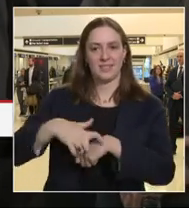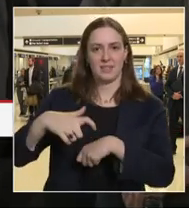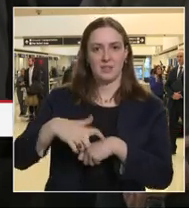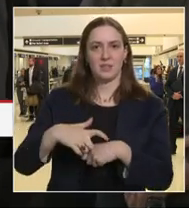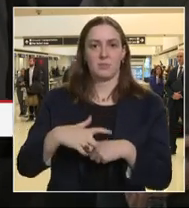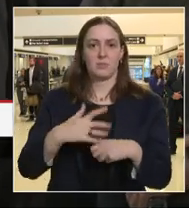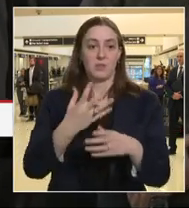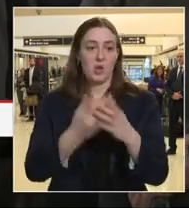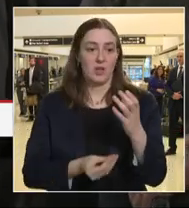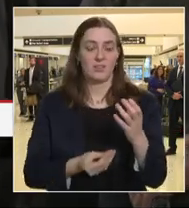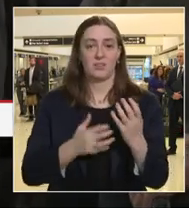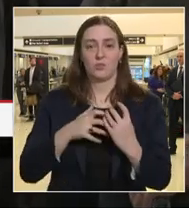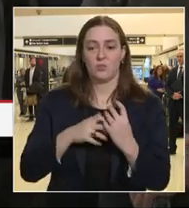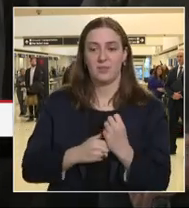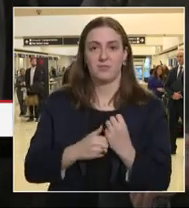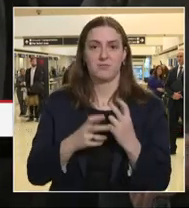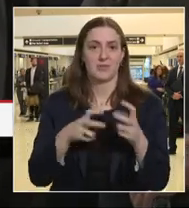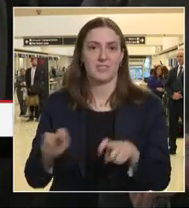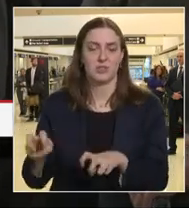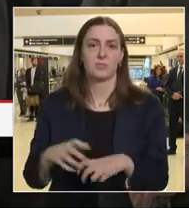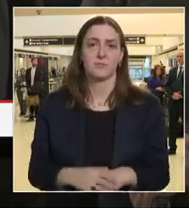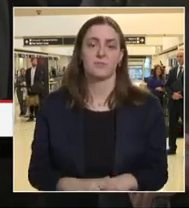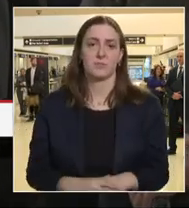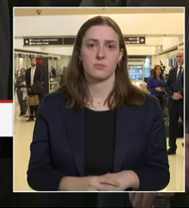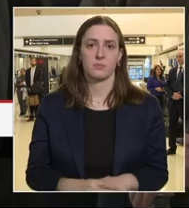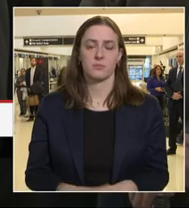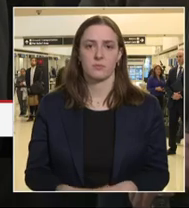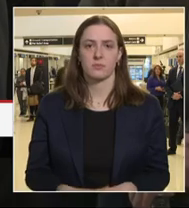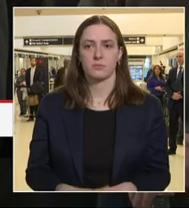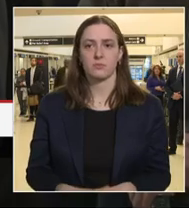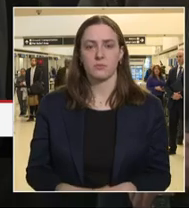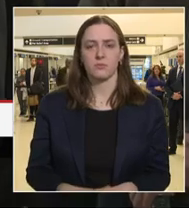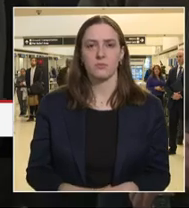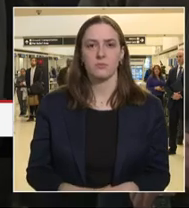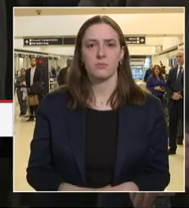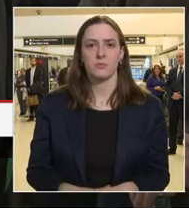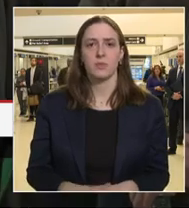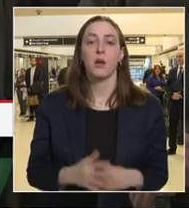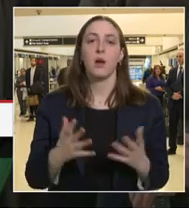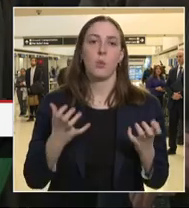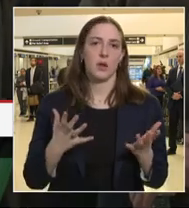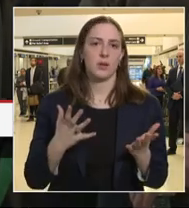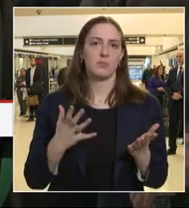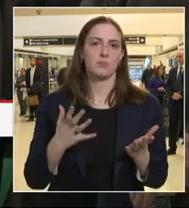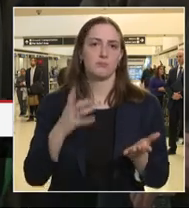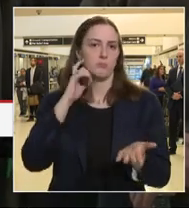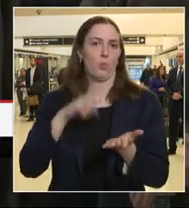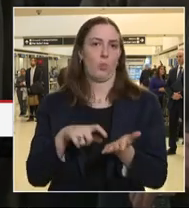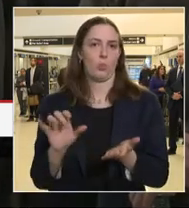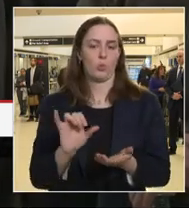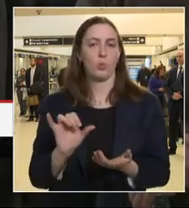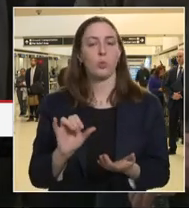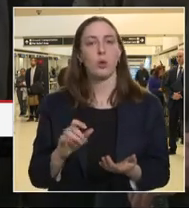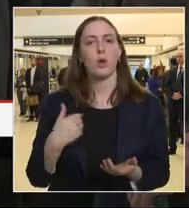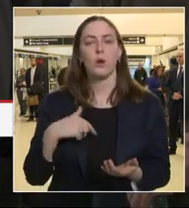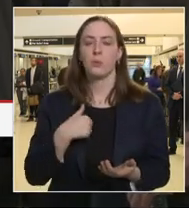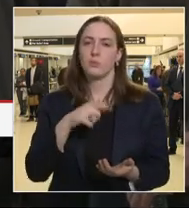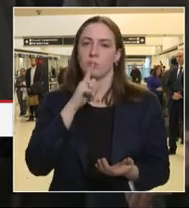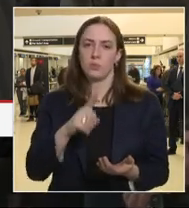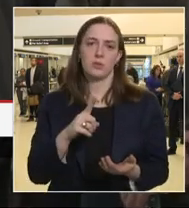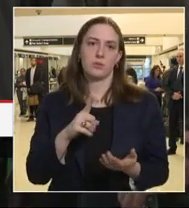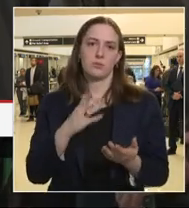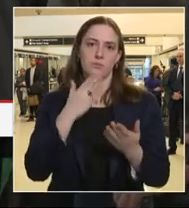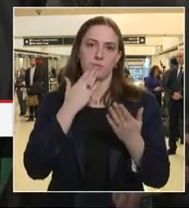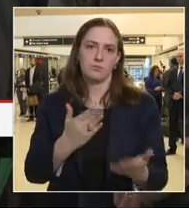loss. And then also just note that we're deeply grateful for the people who risked their